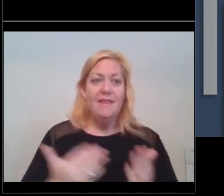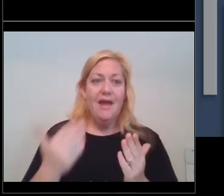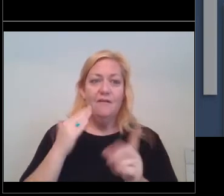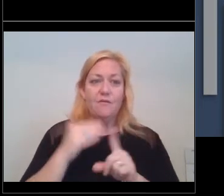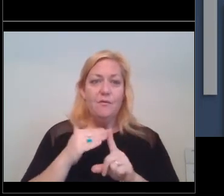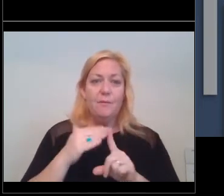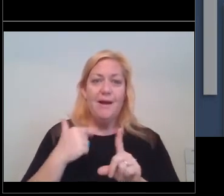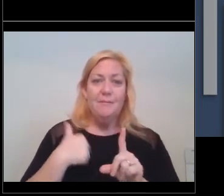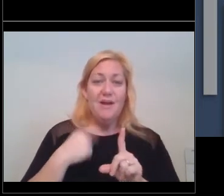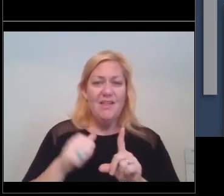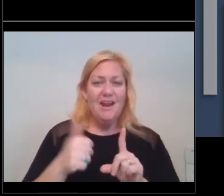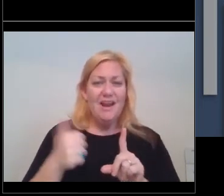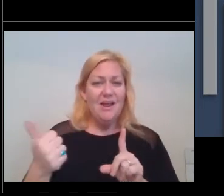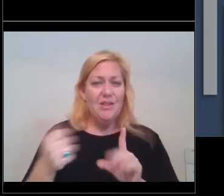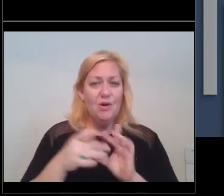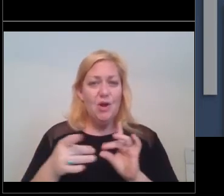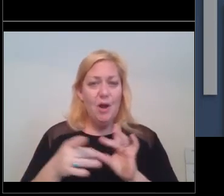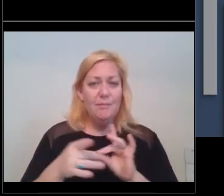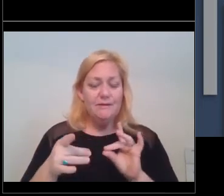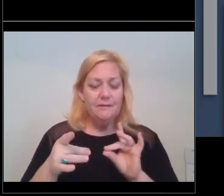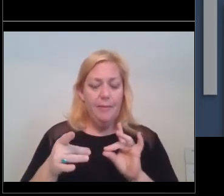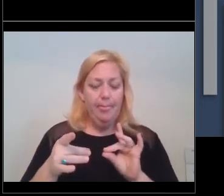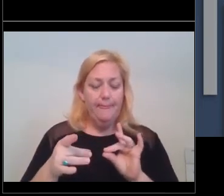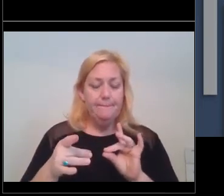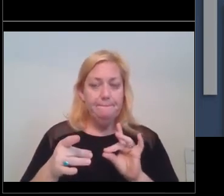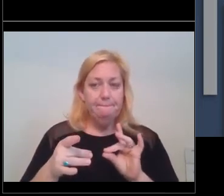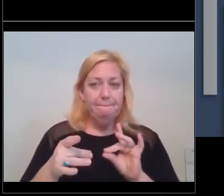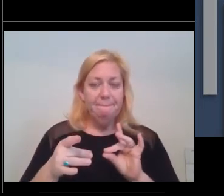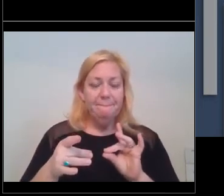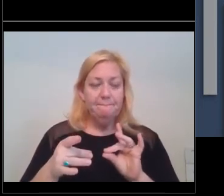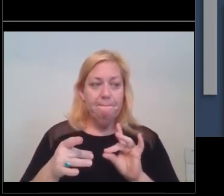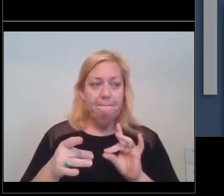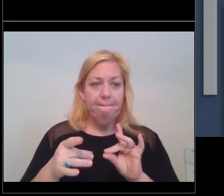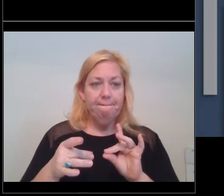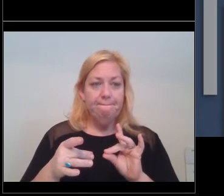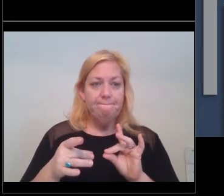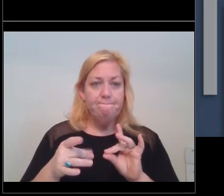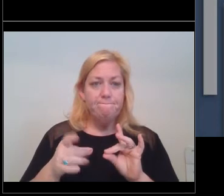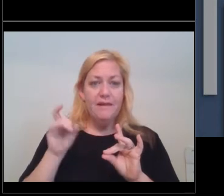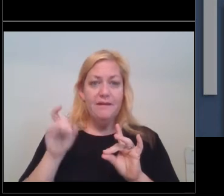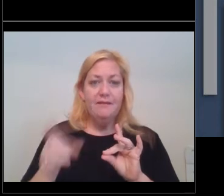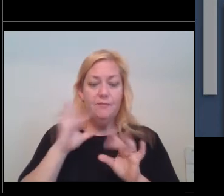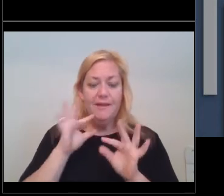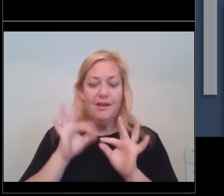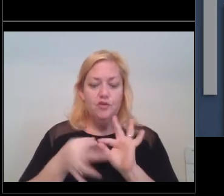me. Are there any comments on the Spanish interpretation line?